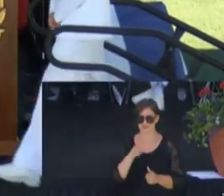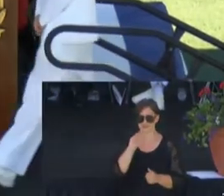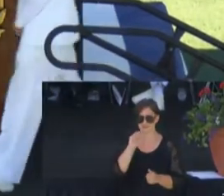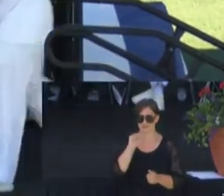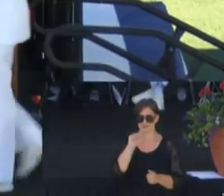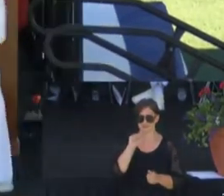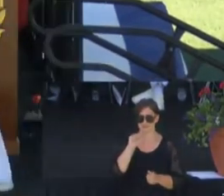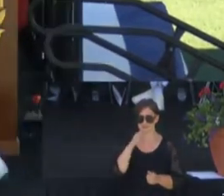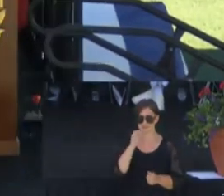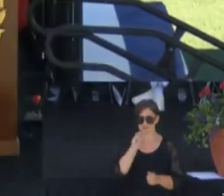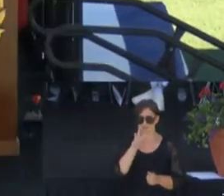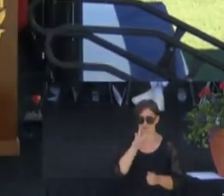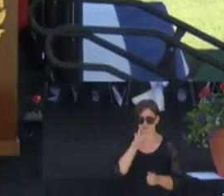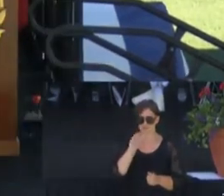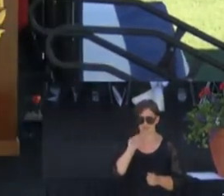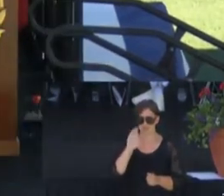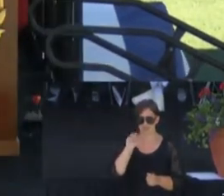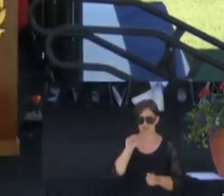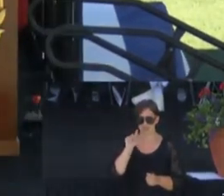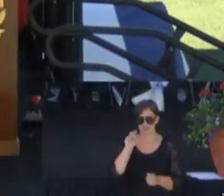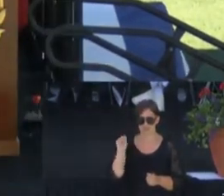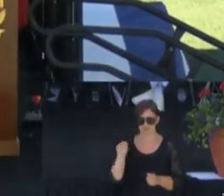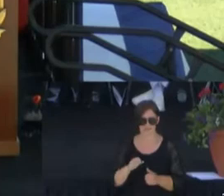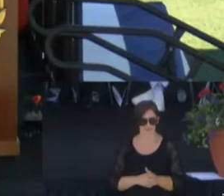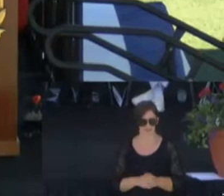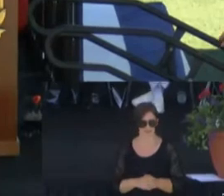Matthew James Statz.